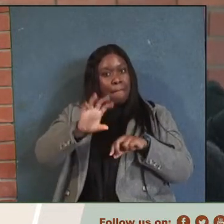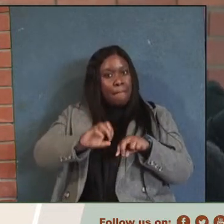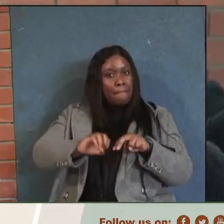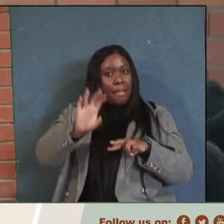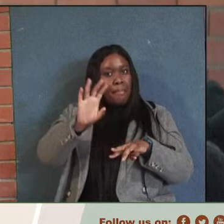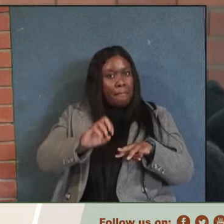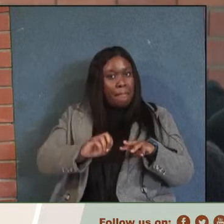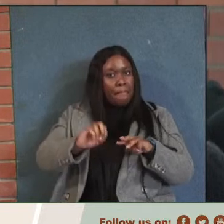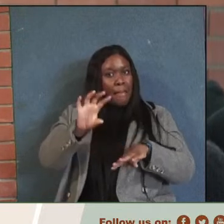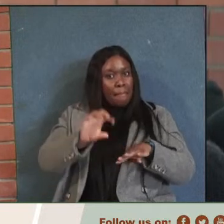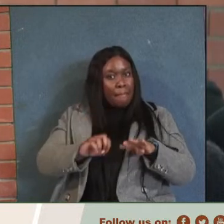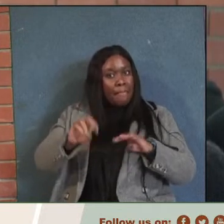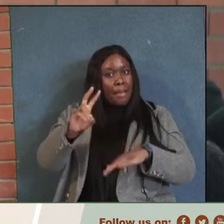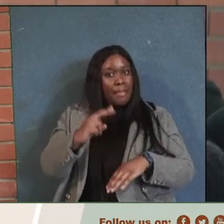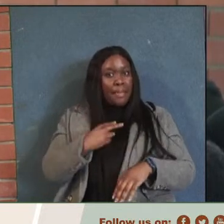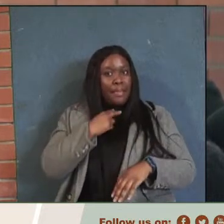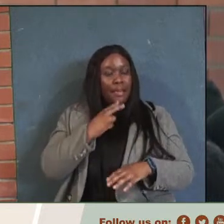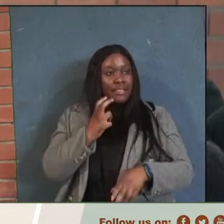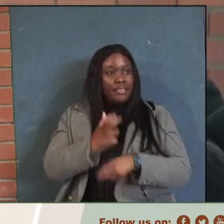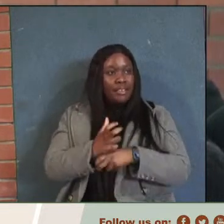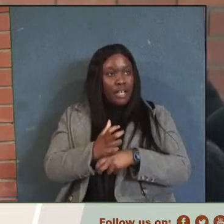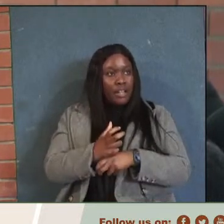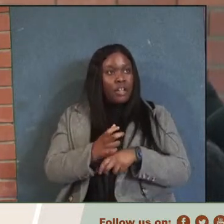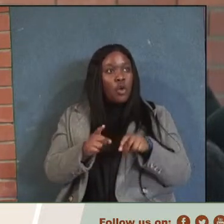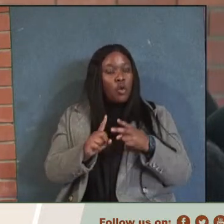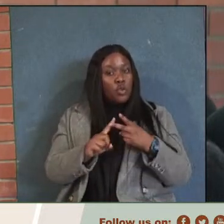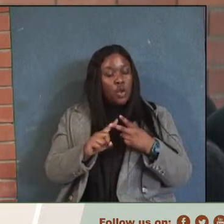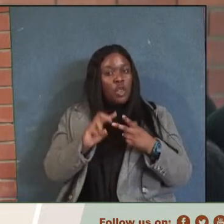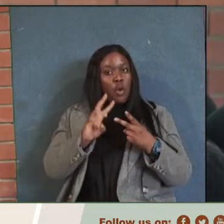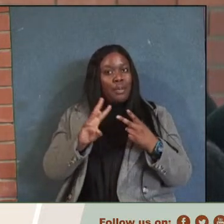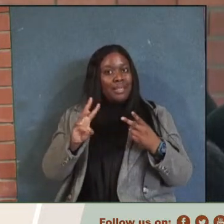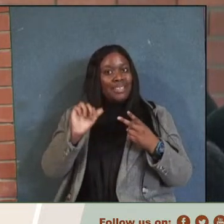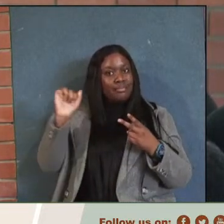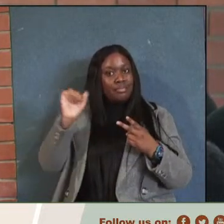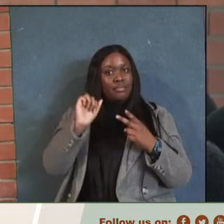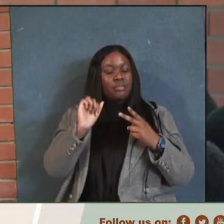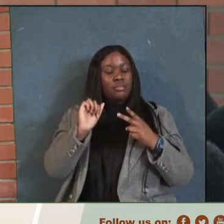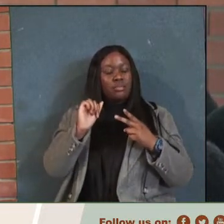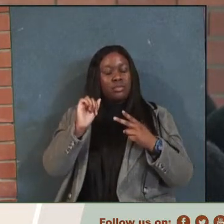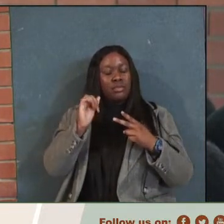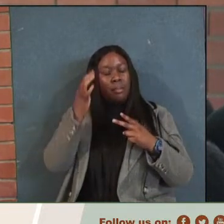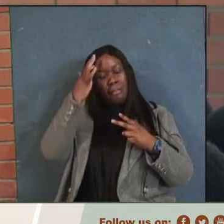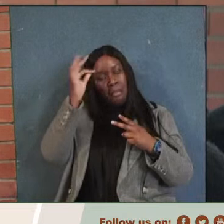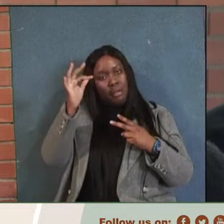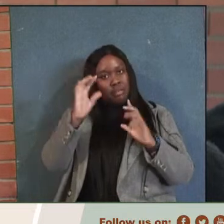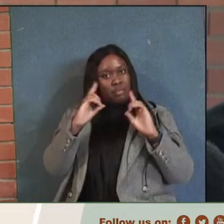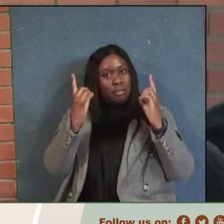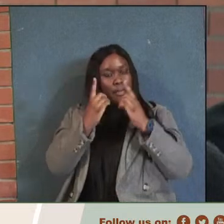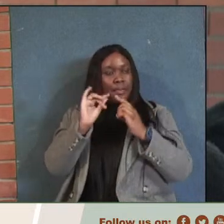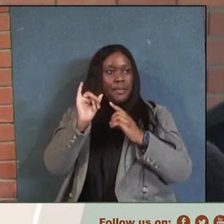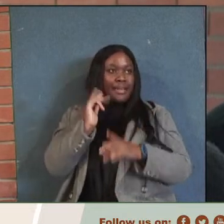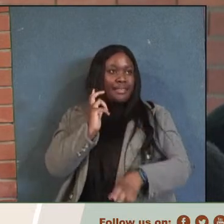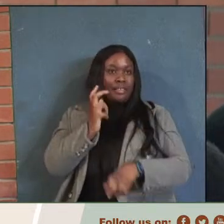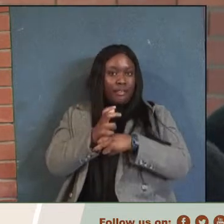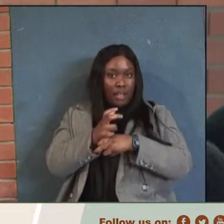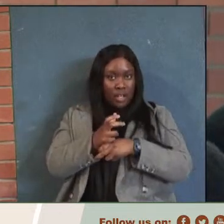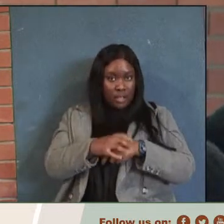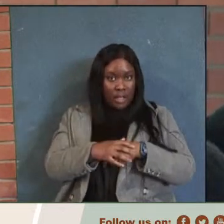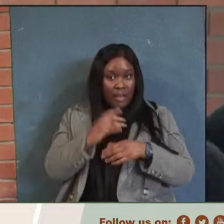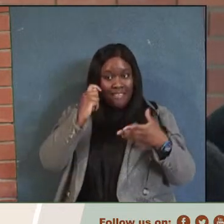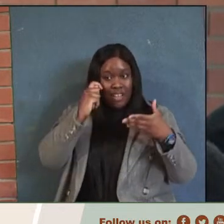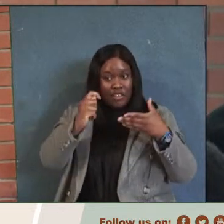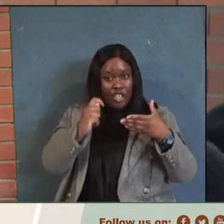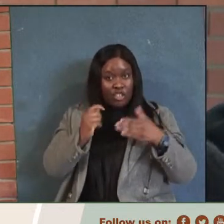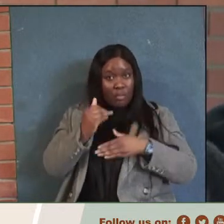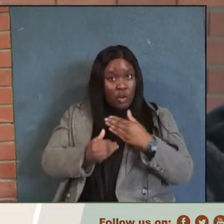Online, and specifically on the department's website, you might find that the verification processes are not taking place and